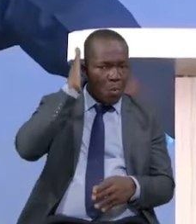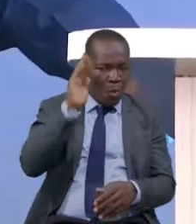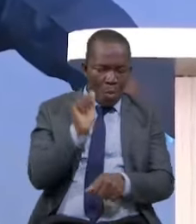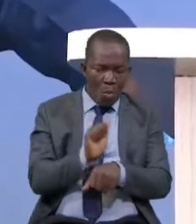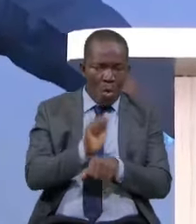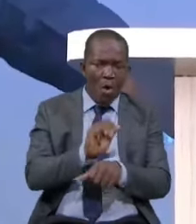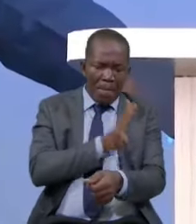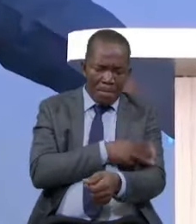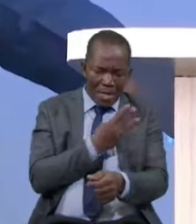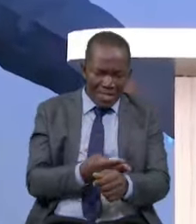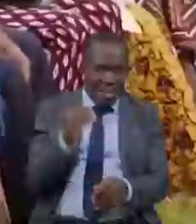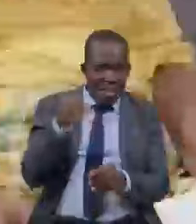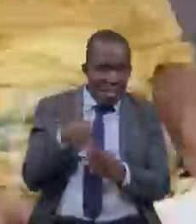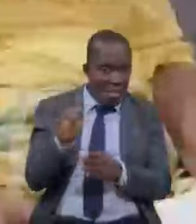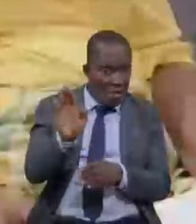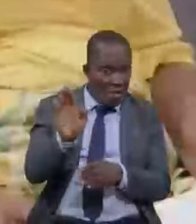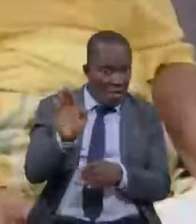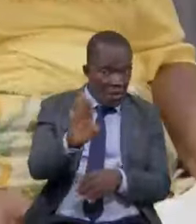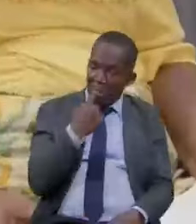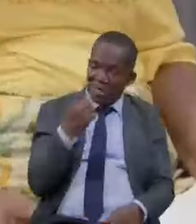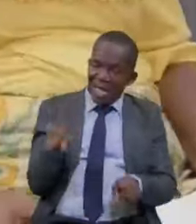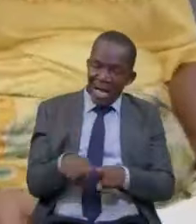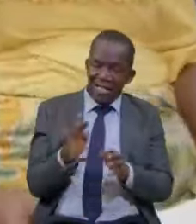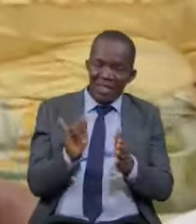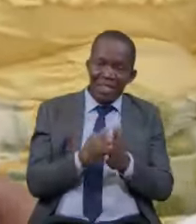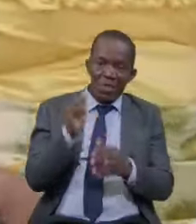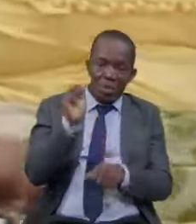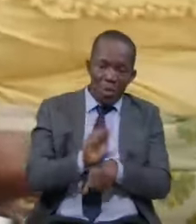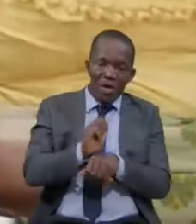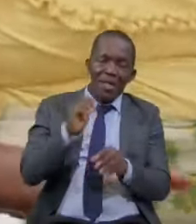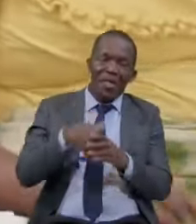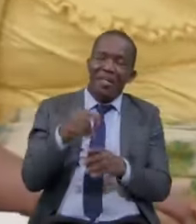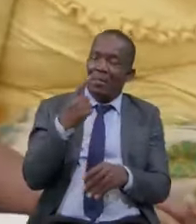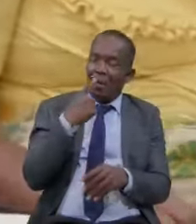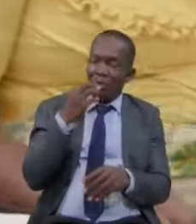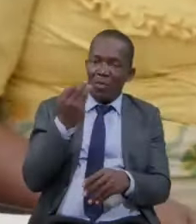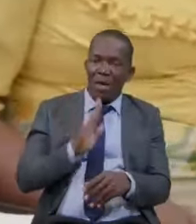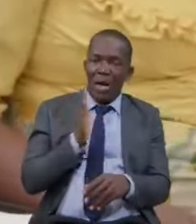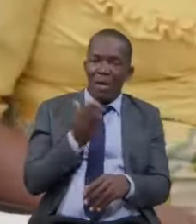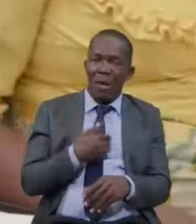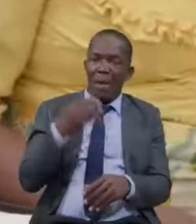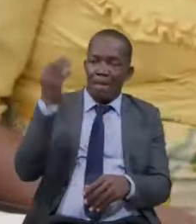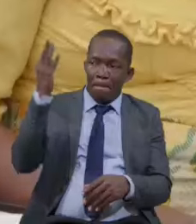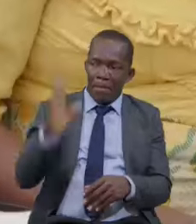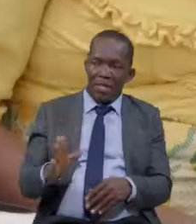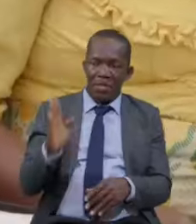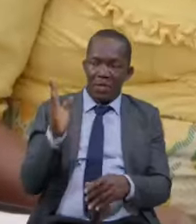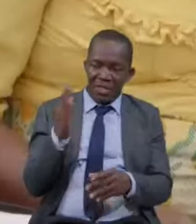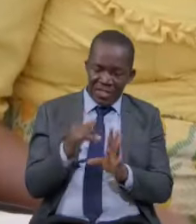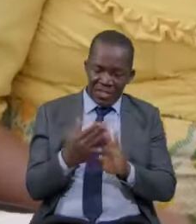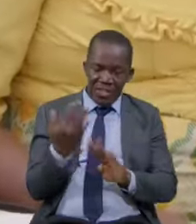in Jesus' name. You have assurance in Christ, and you have faith in Christ,